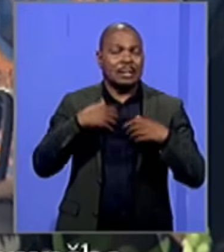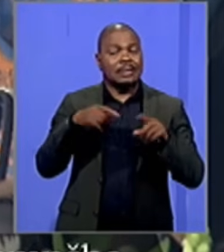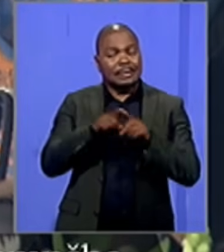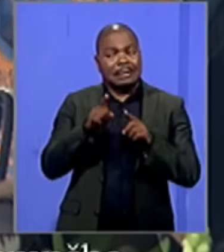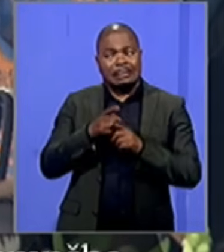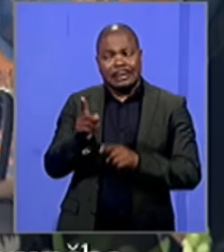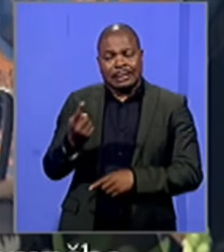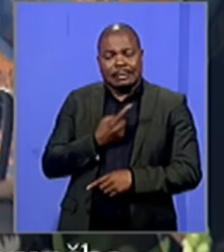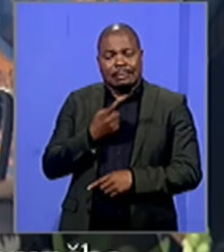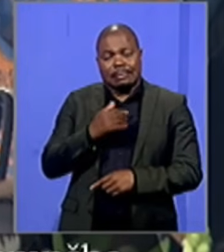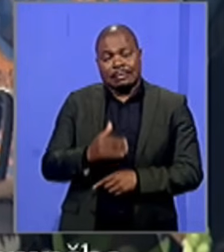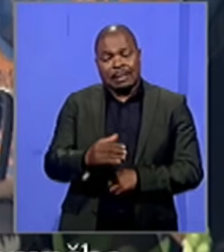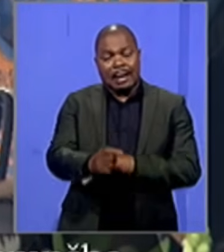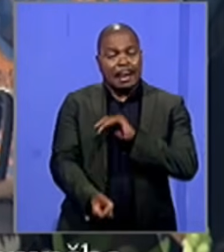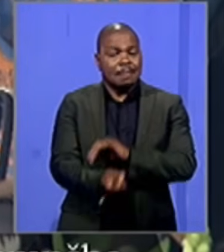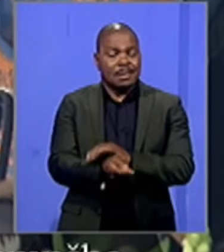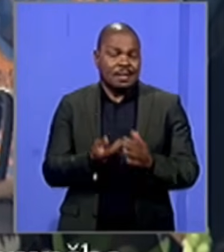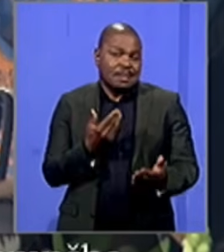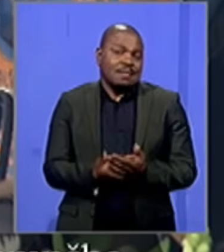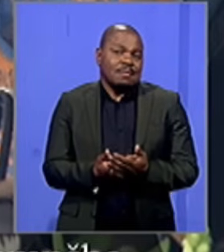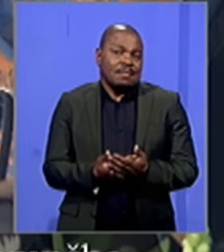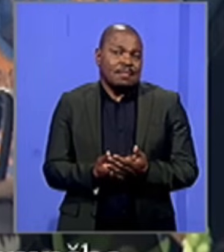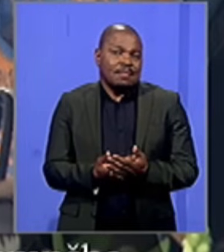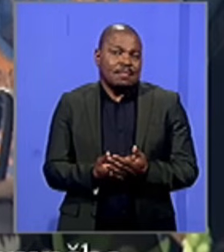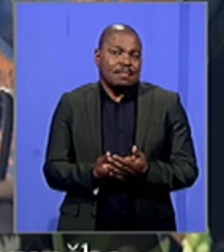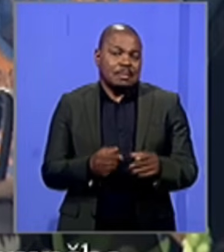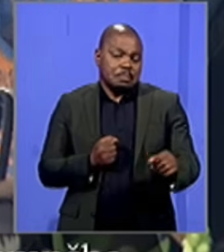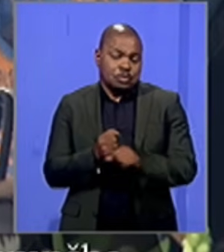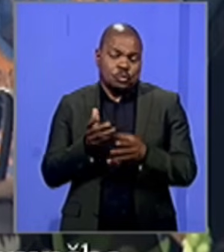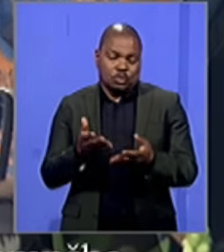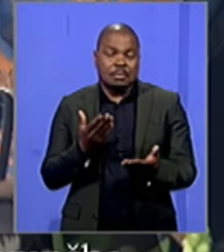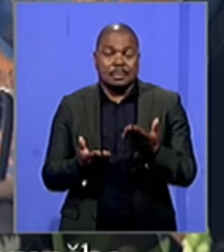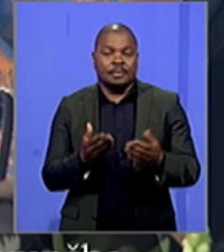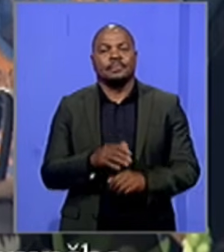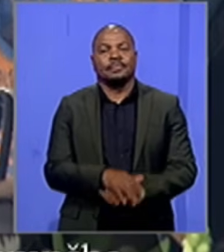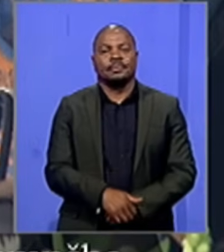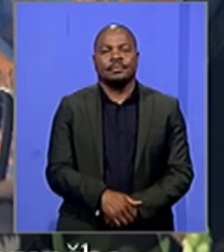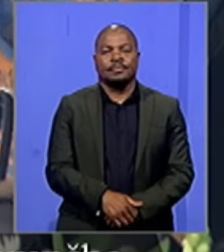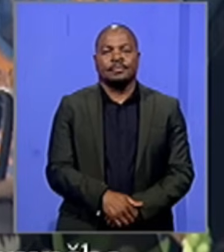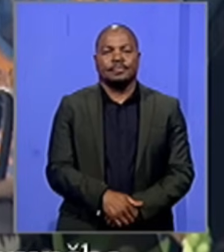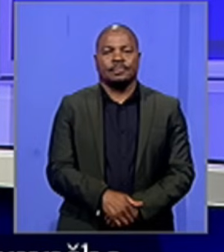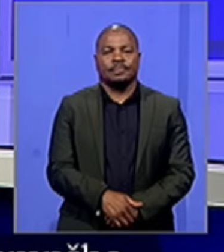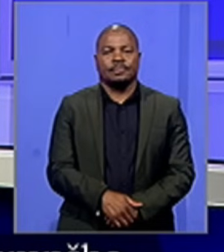bona ba ka ba batšwa sehlabelo ba masetlapelo a bjalo ka a.